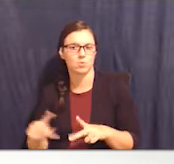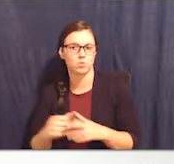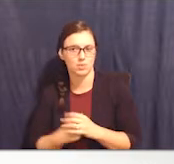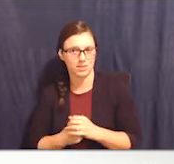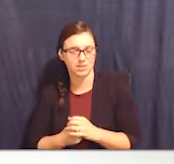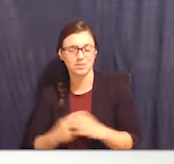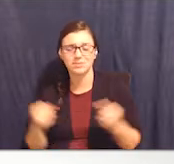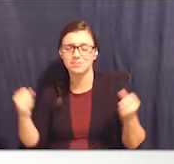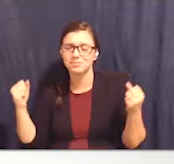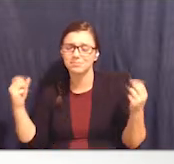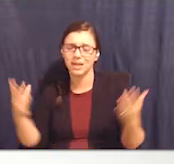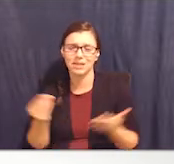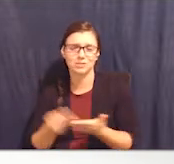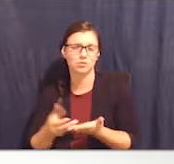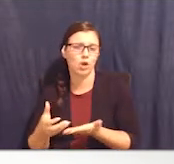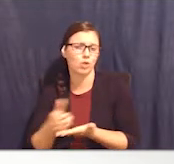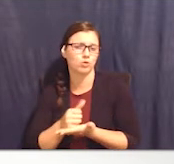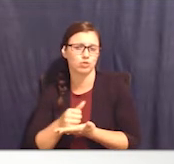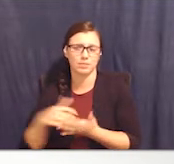to have in our community now.